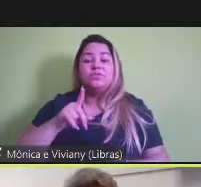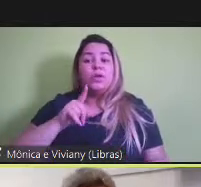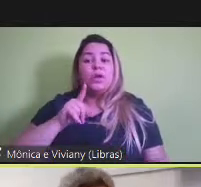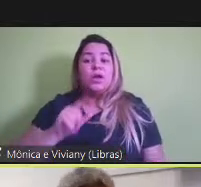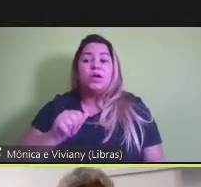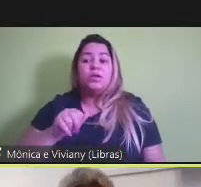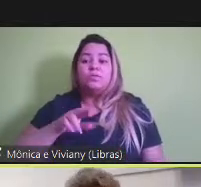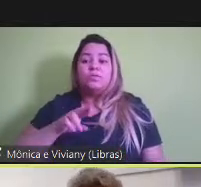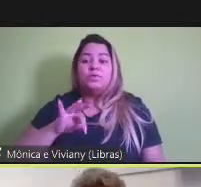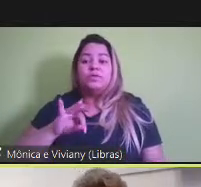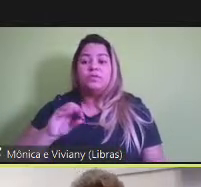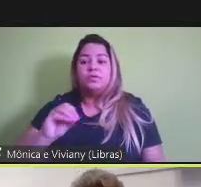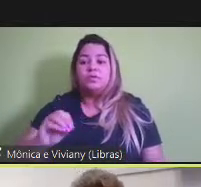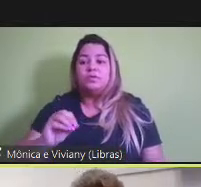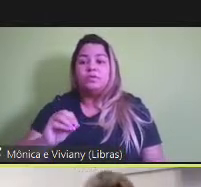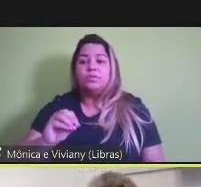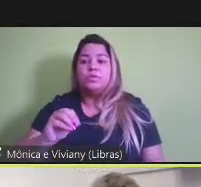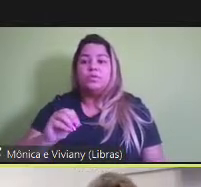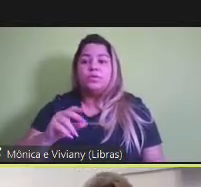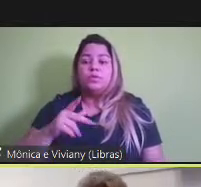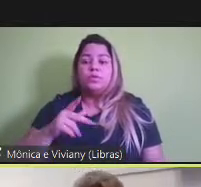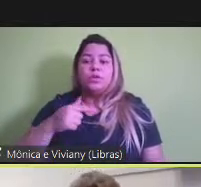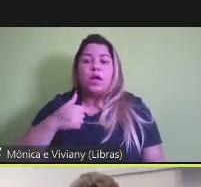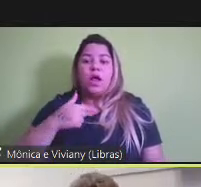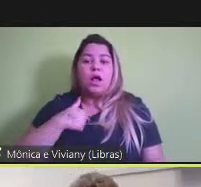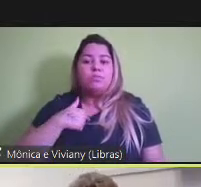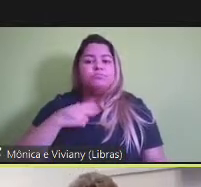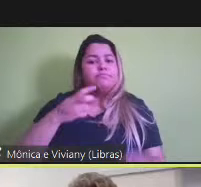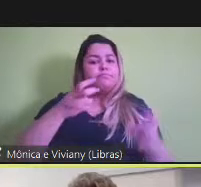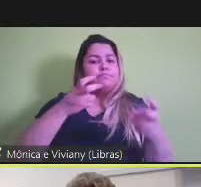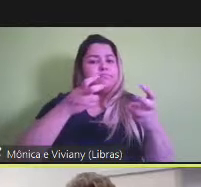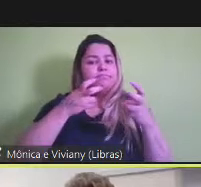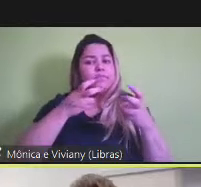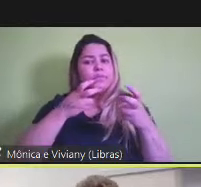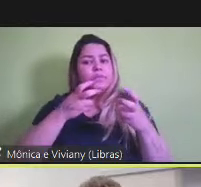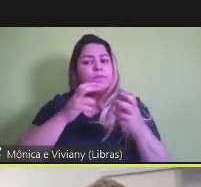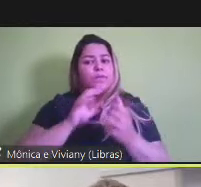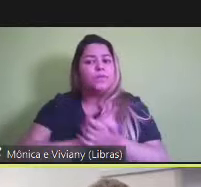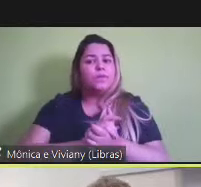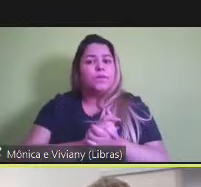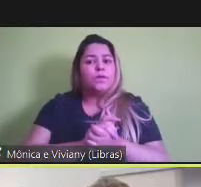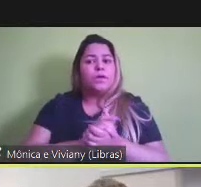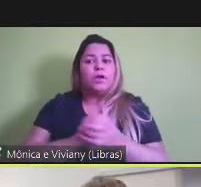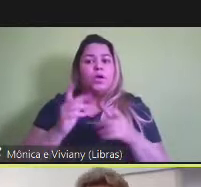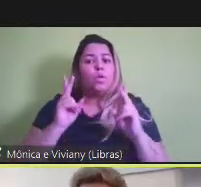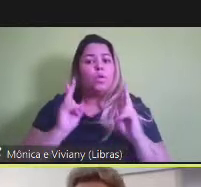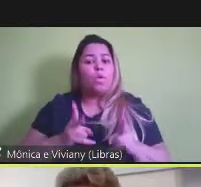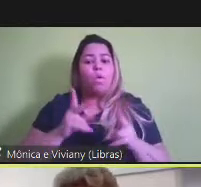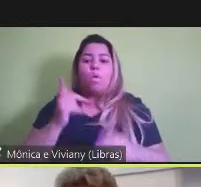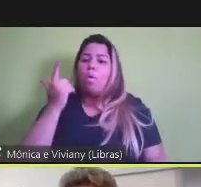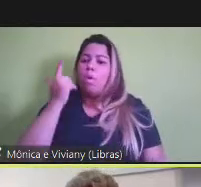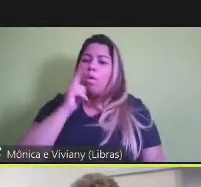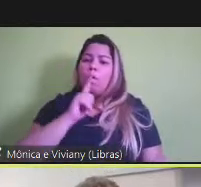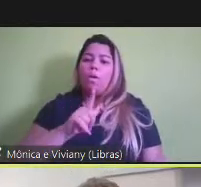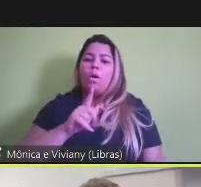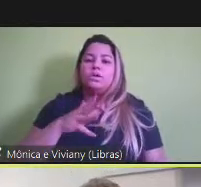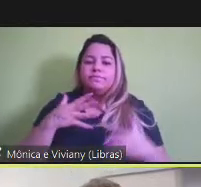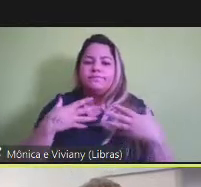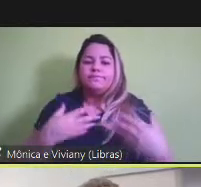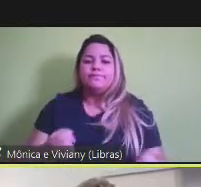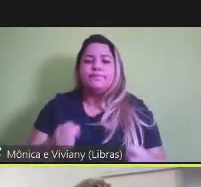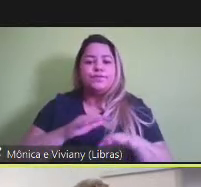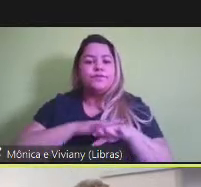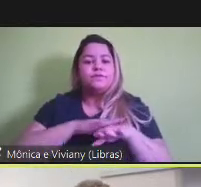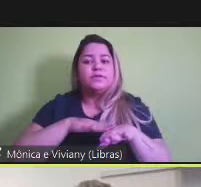way, political way. It's just to say, no, I don't believe in this. I believe that the user needs another thing. So now